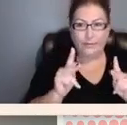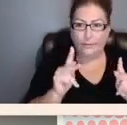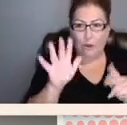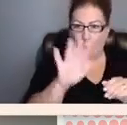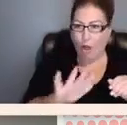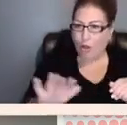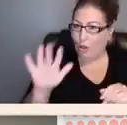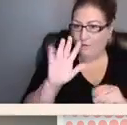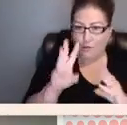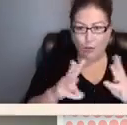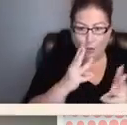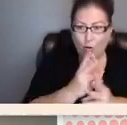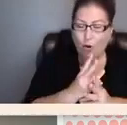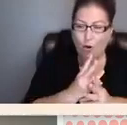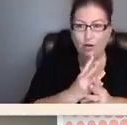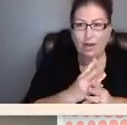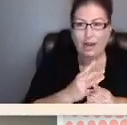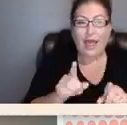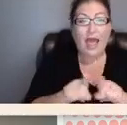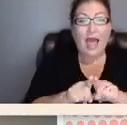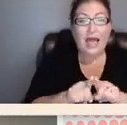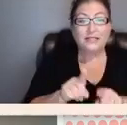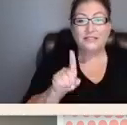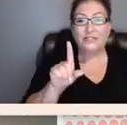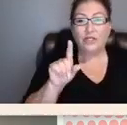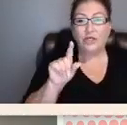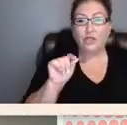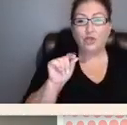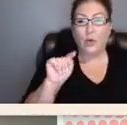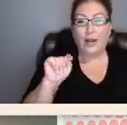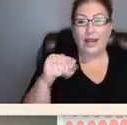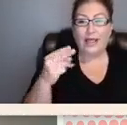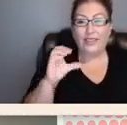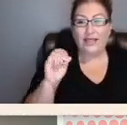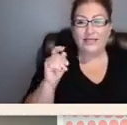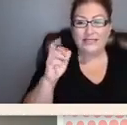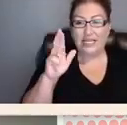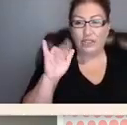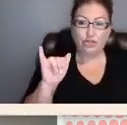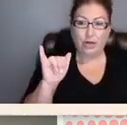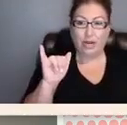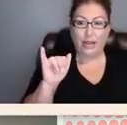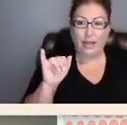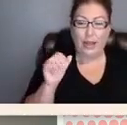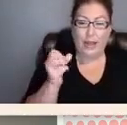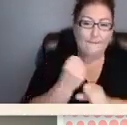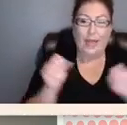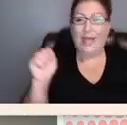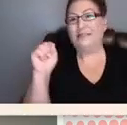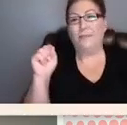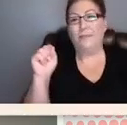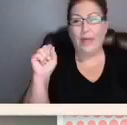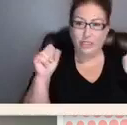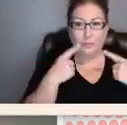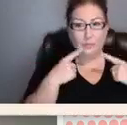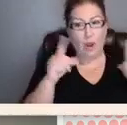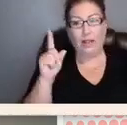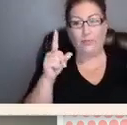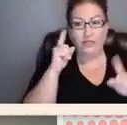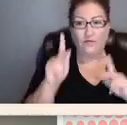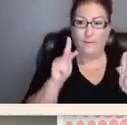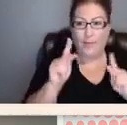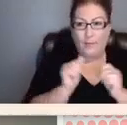world as the 20th century Emancipation Proclamation for people with